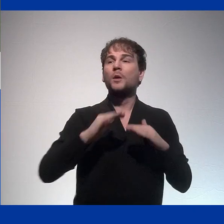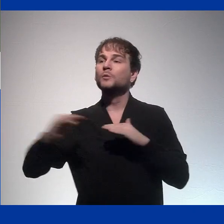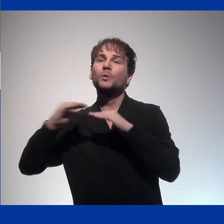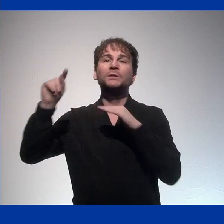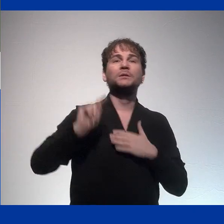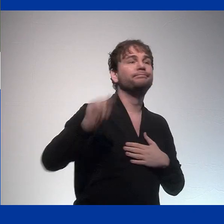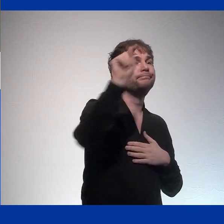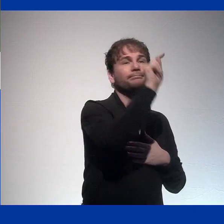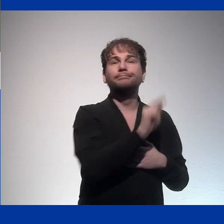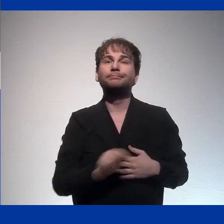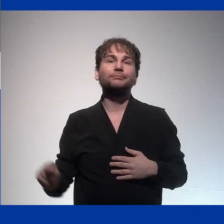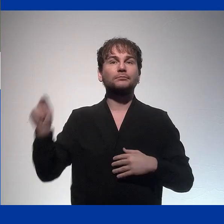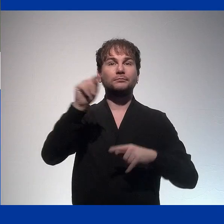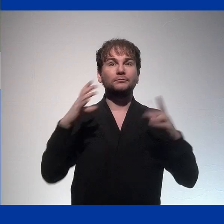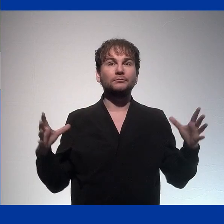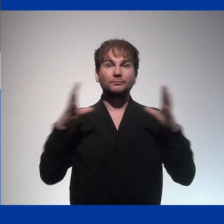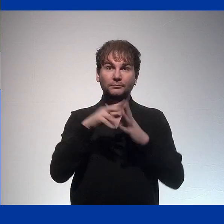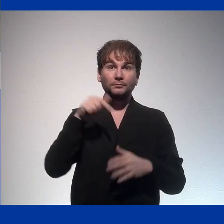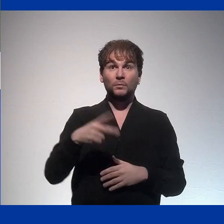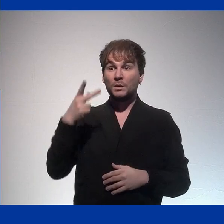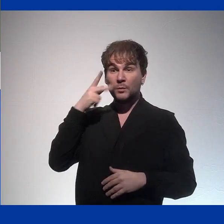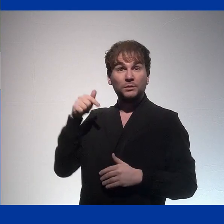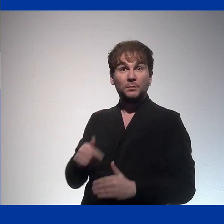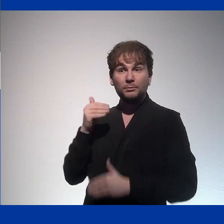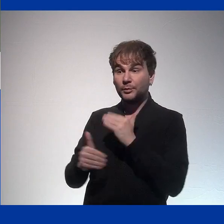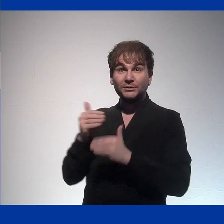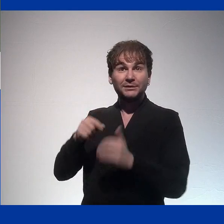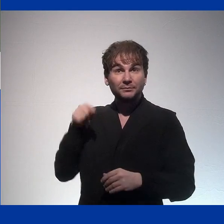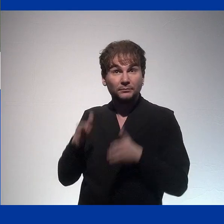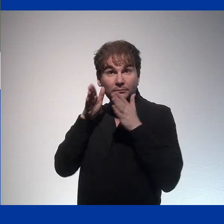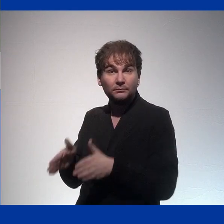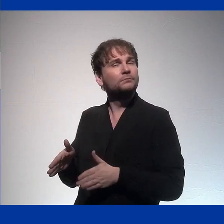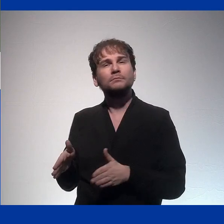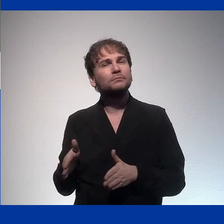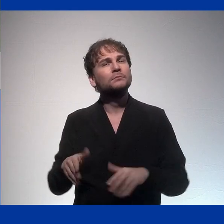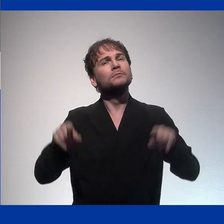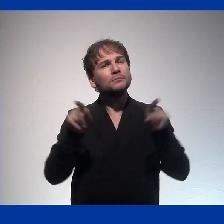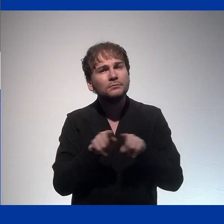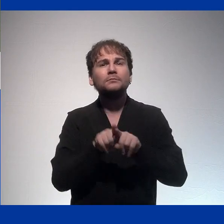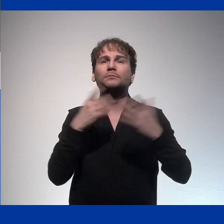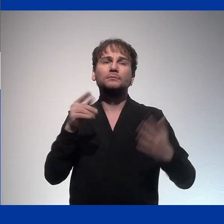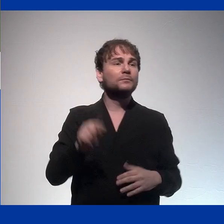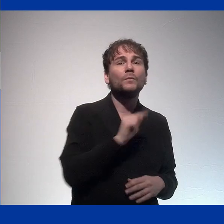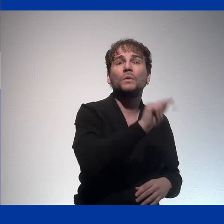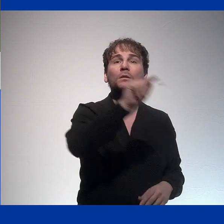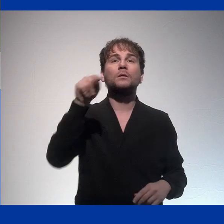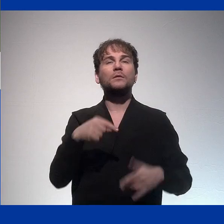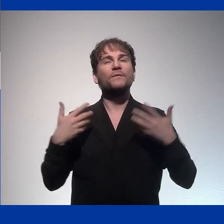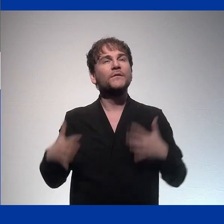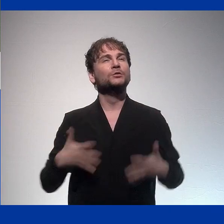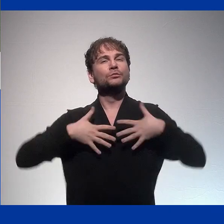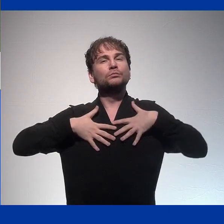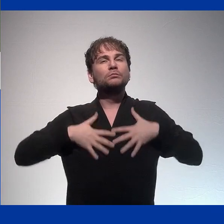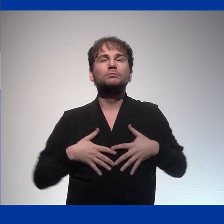prepare the next Youth Work Convention 2025. Each country delegation